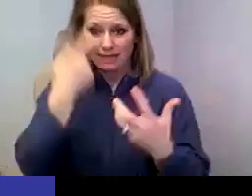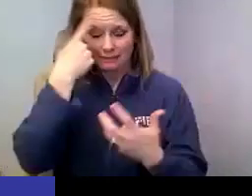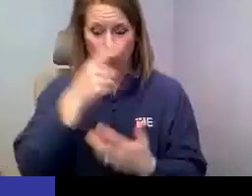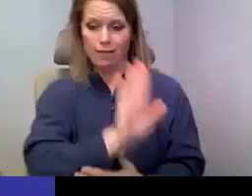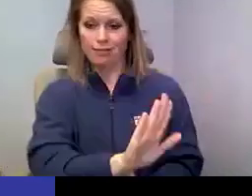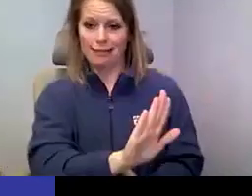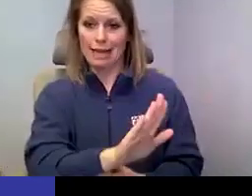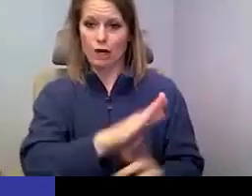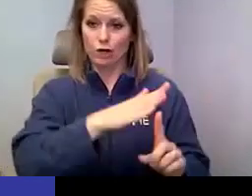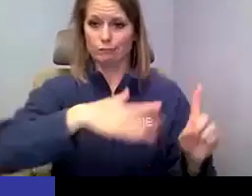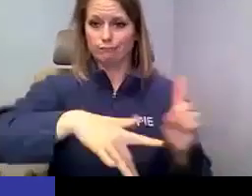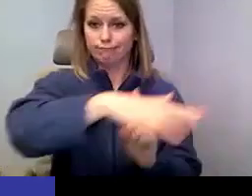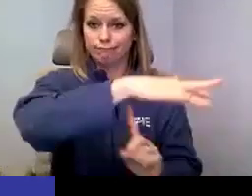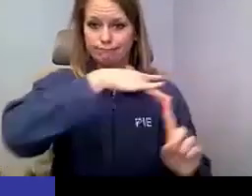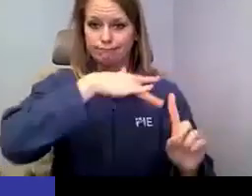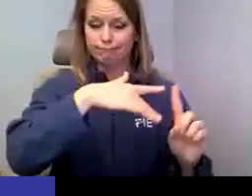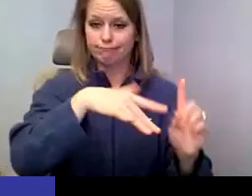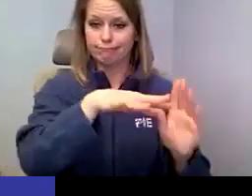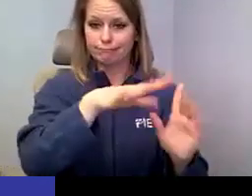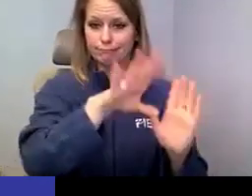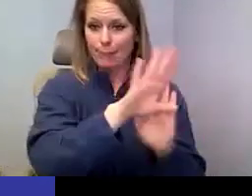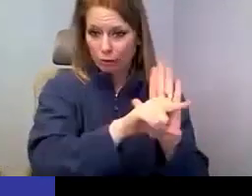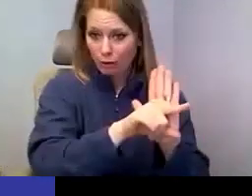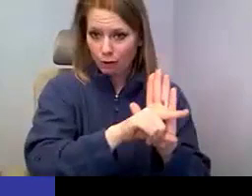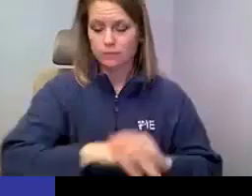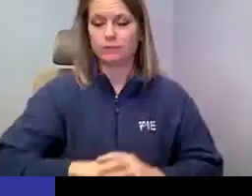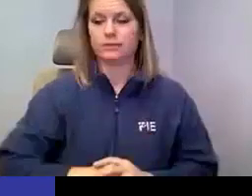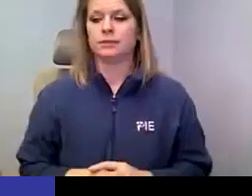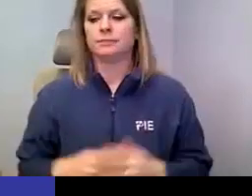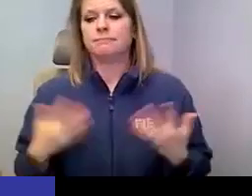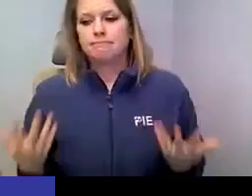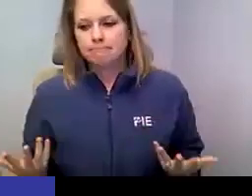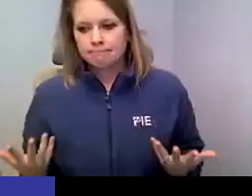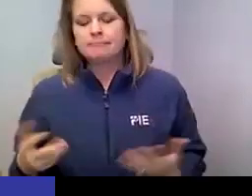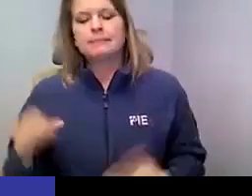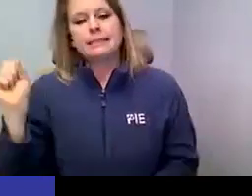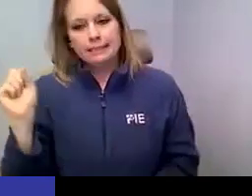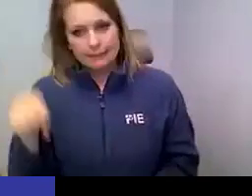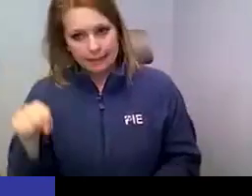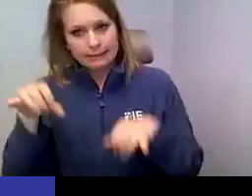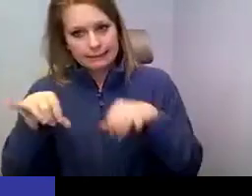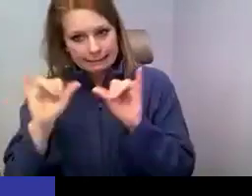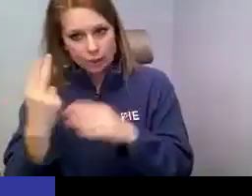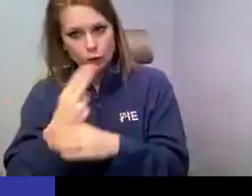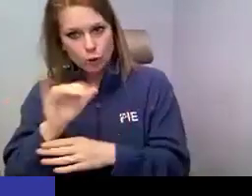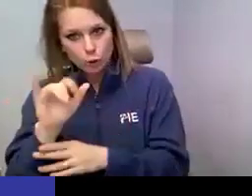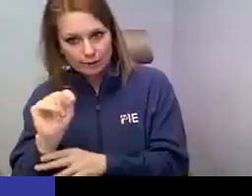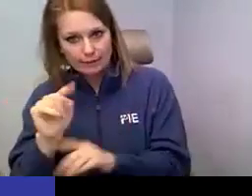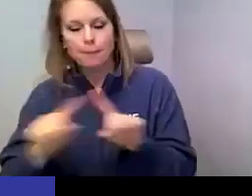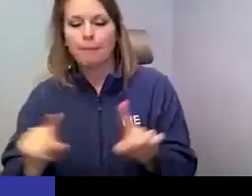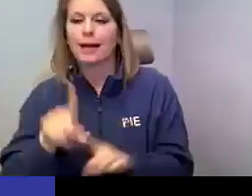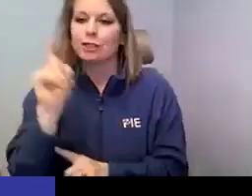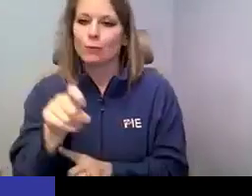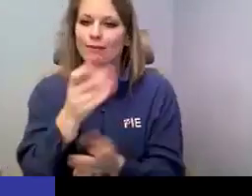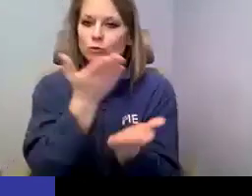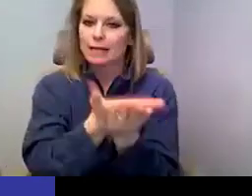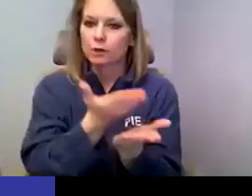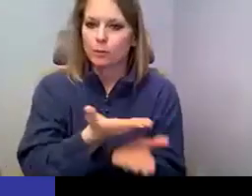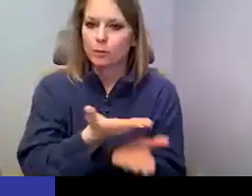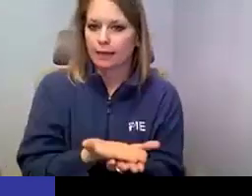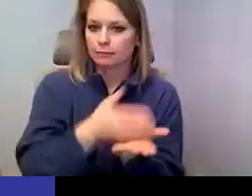The answer is yes. And again, you need to document it and sort of describe